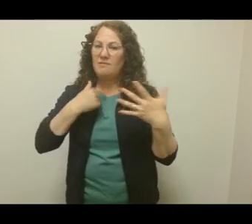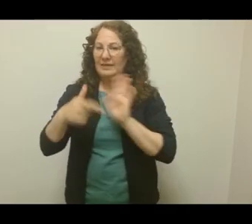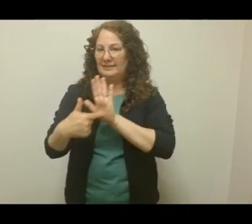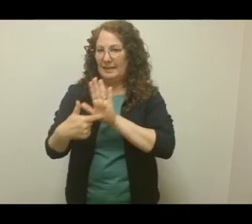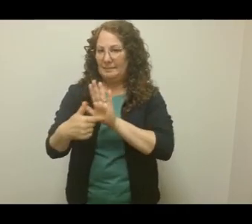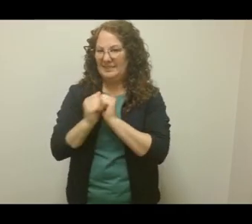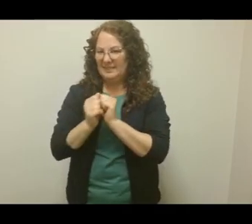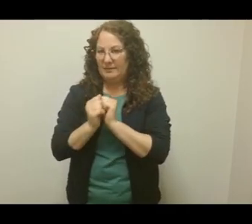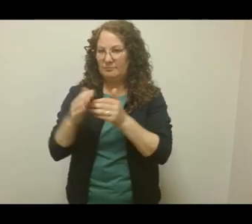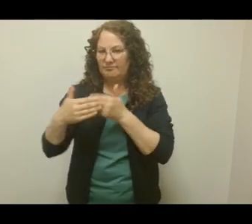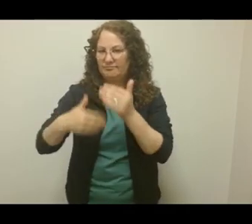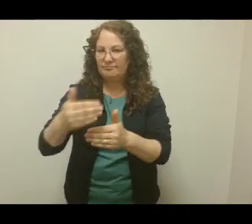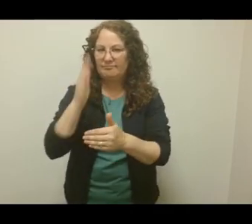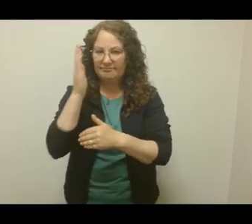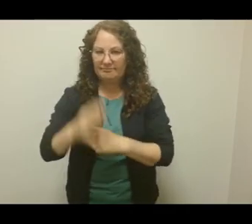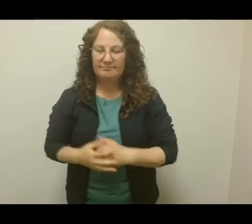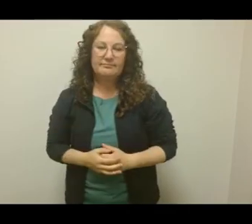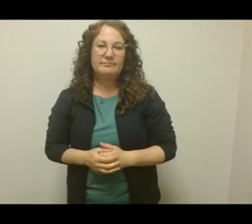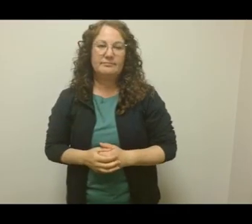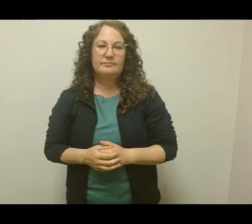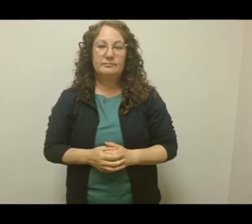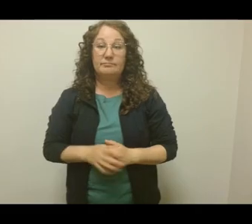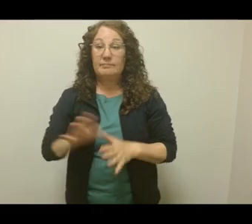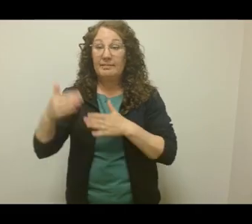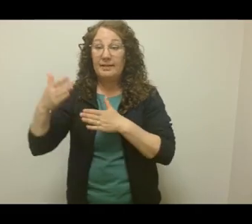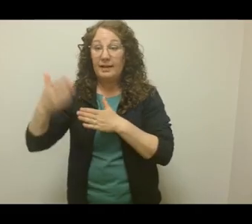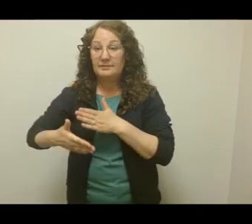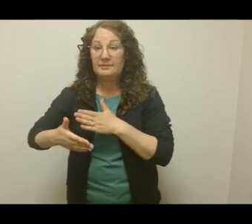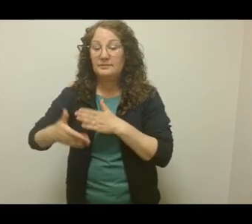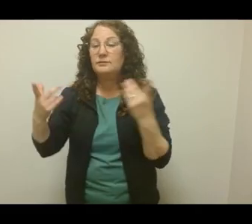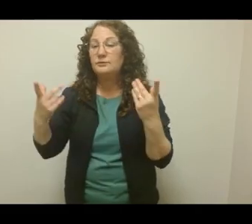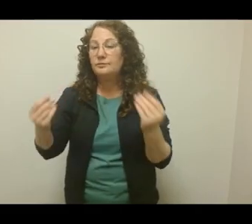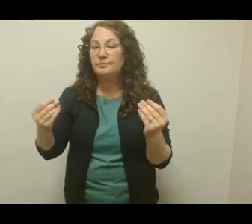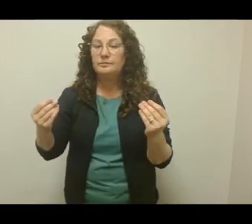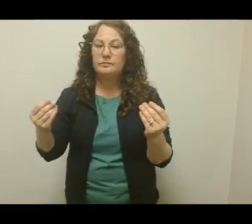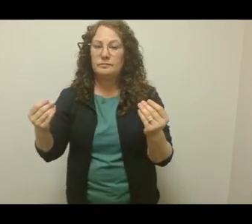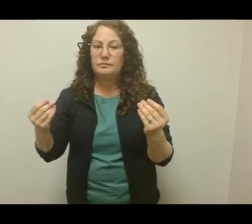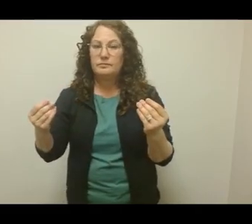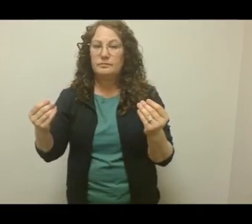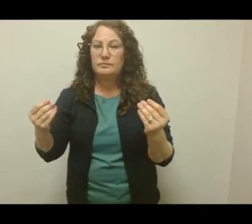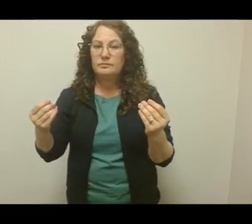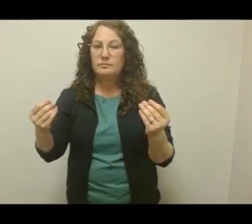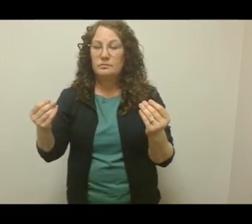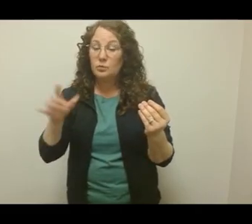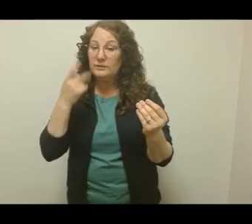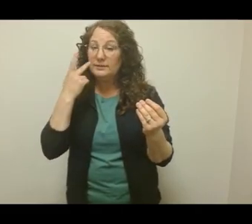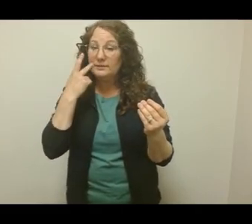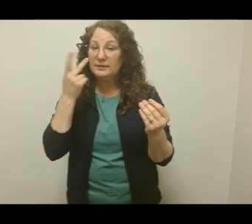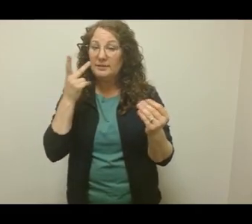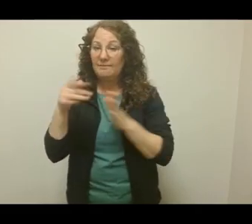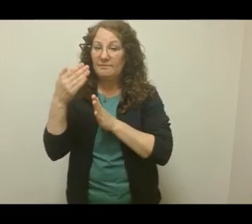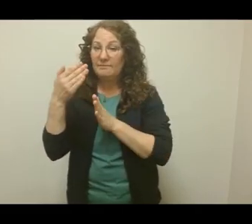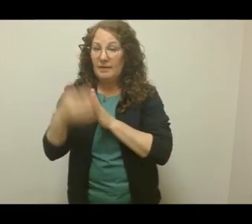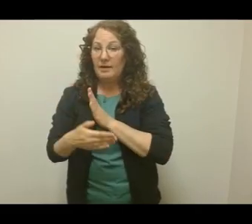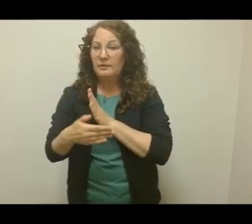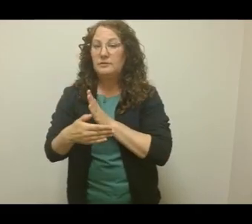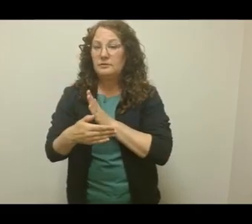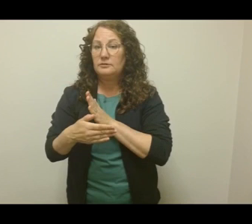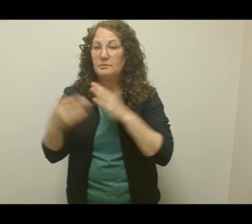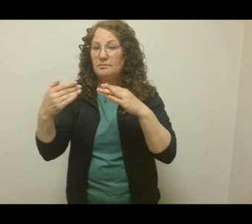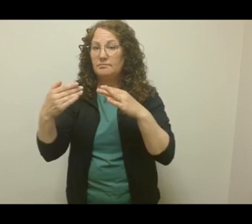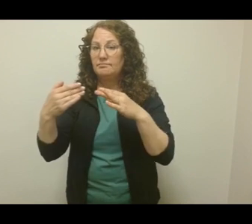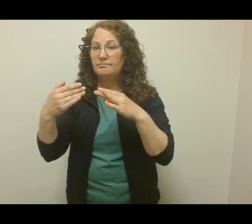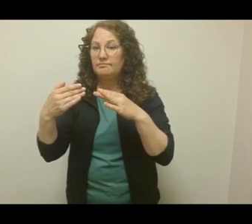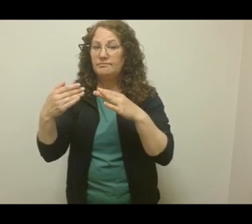together as we go. And at the end, then we will see a final paraphrase that would be considered